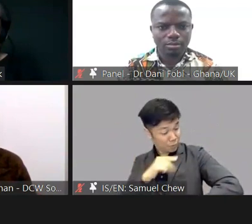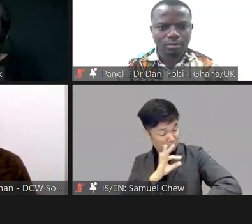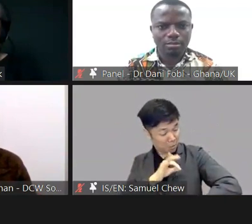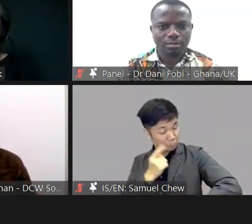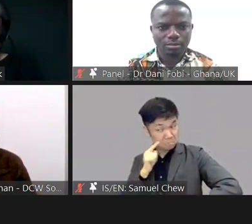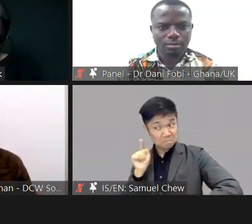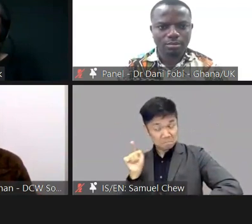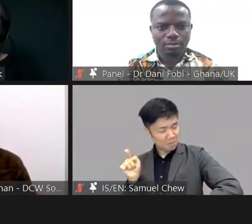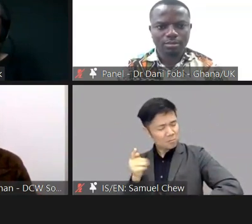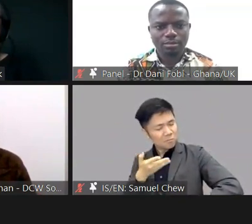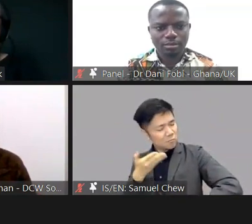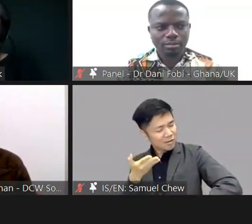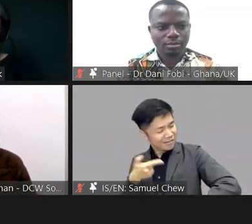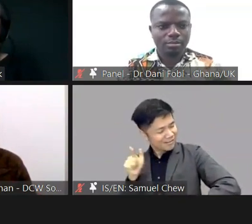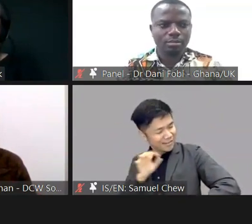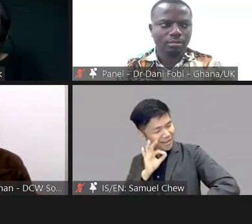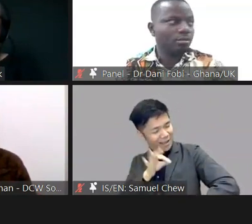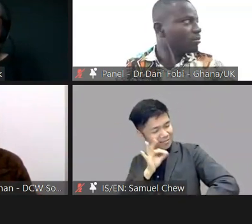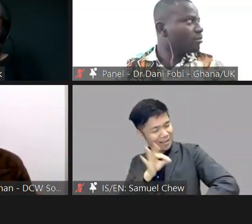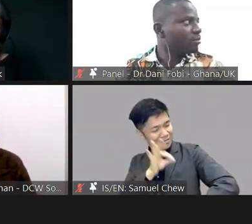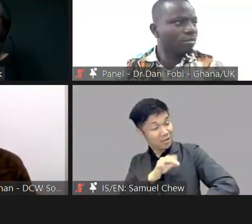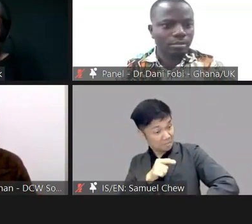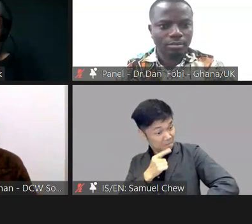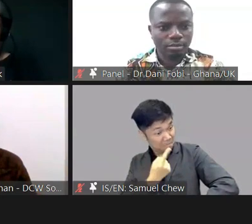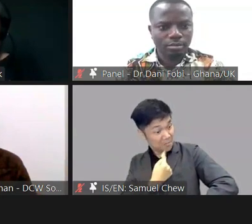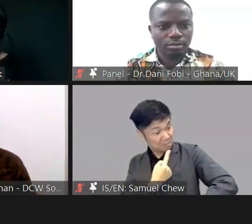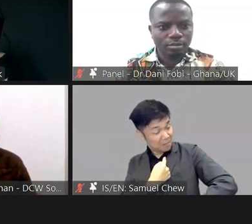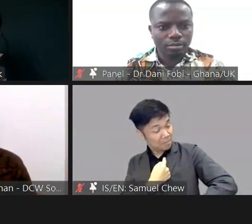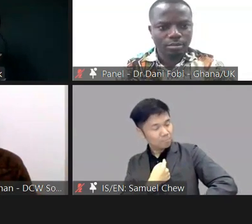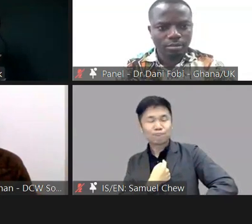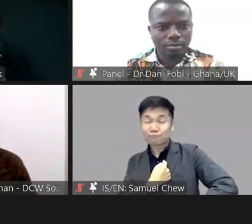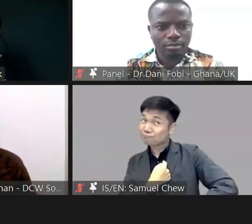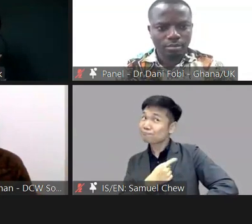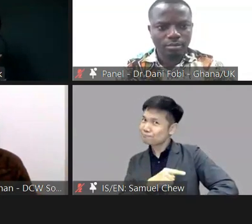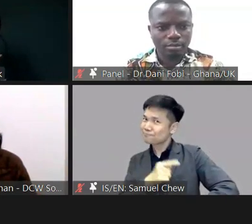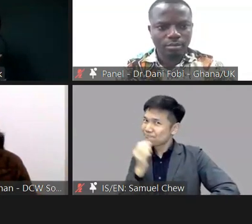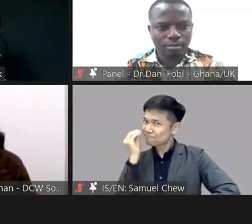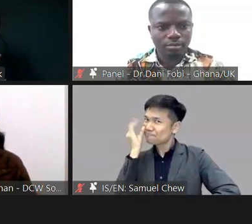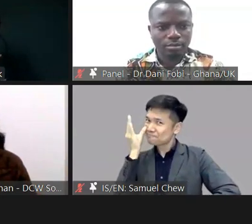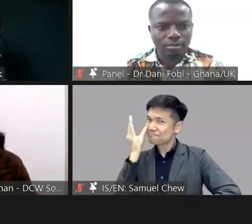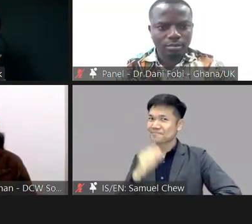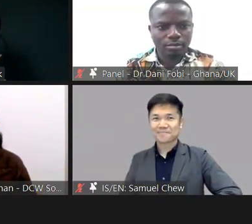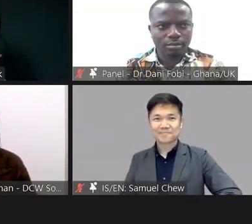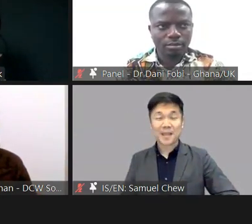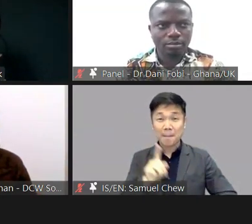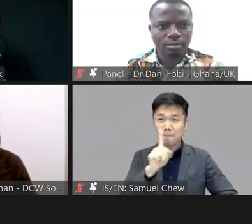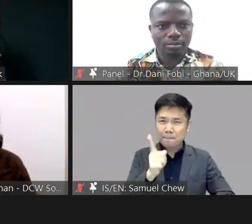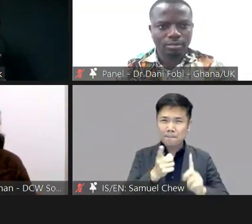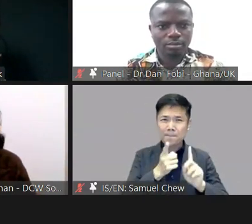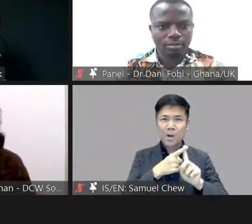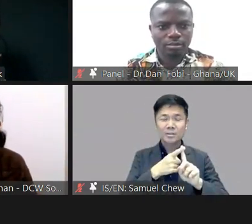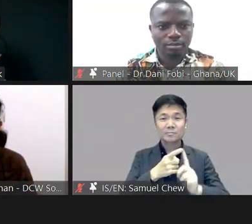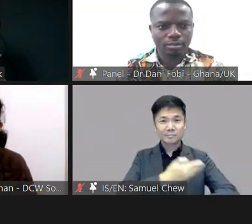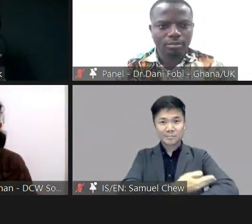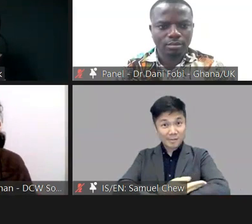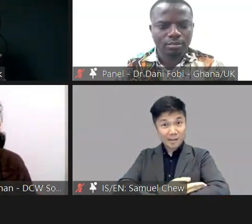there. And also important to repetition. The more you repeat, the more the story begins to make